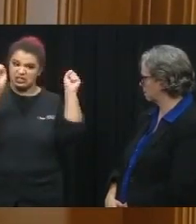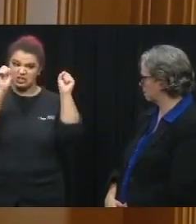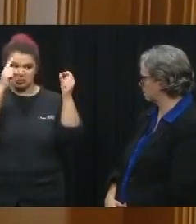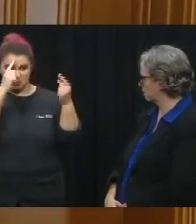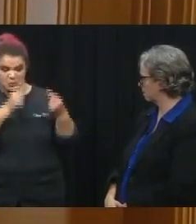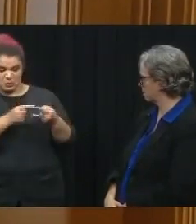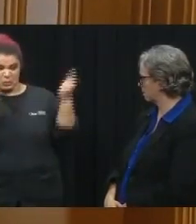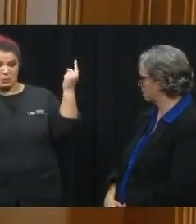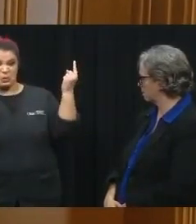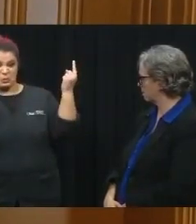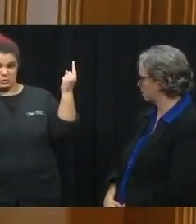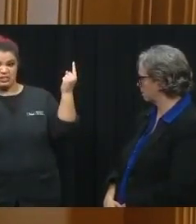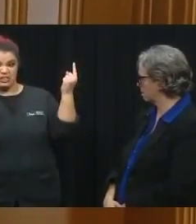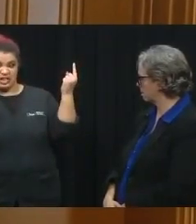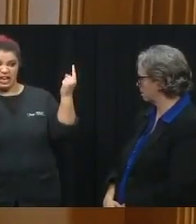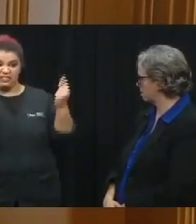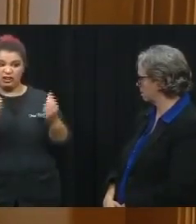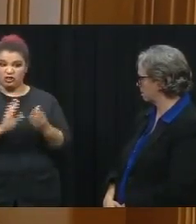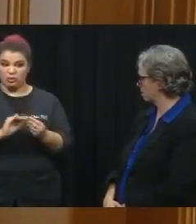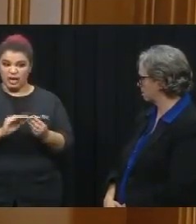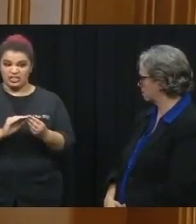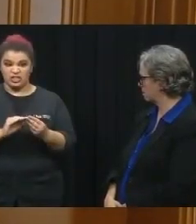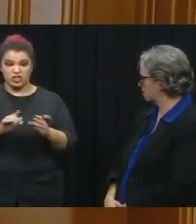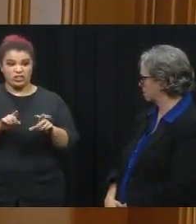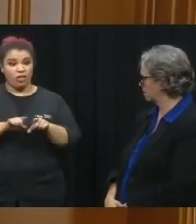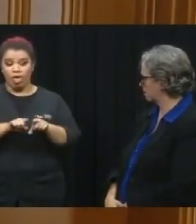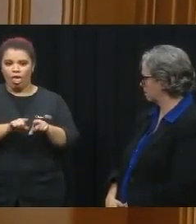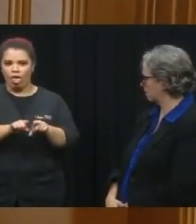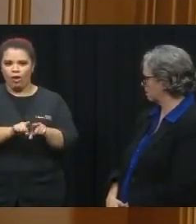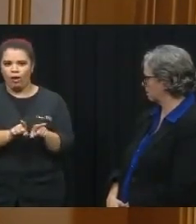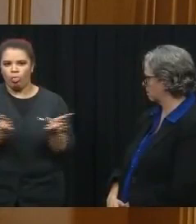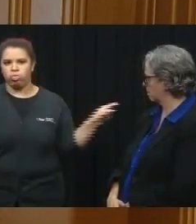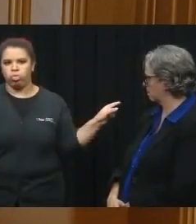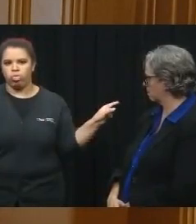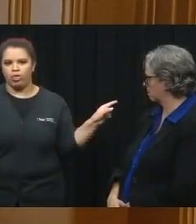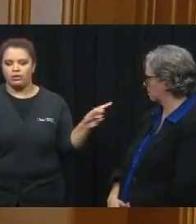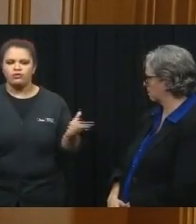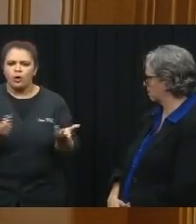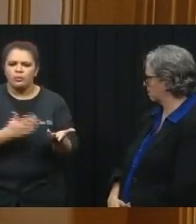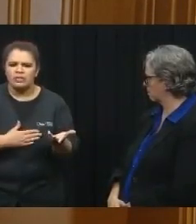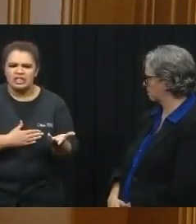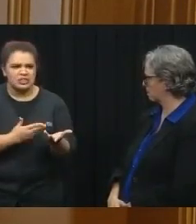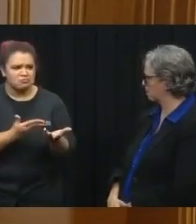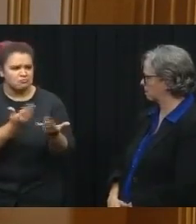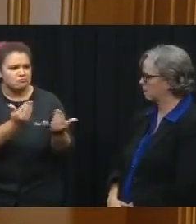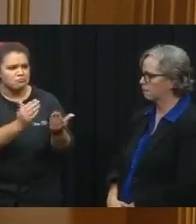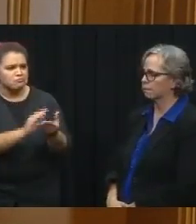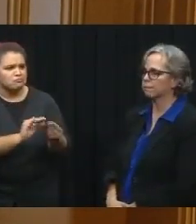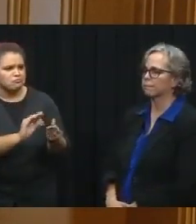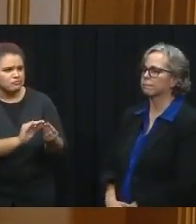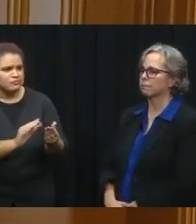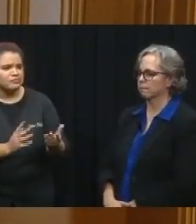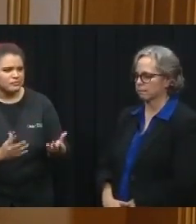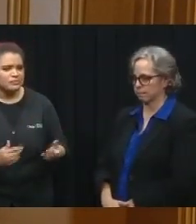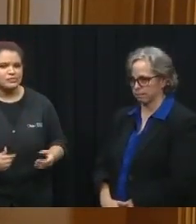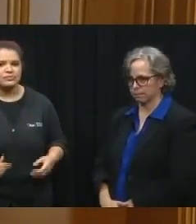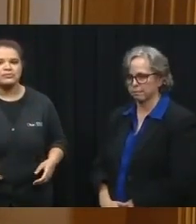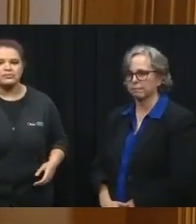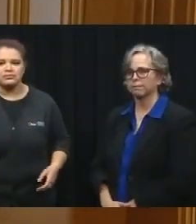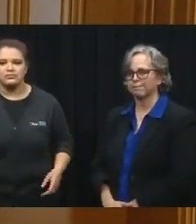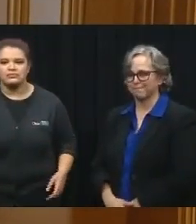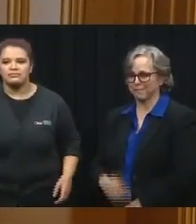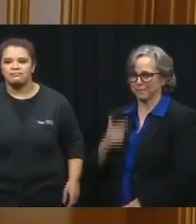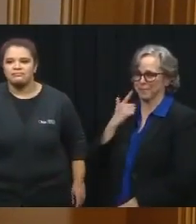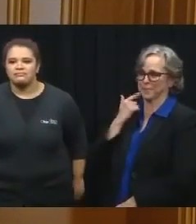these are diametrically opposed messages. Could you address that, please? Sure. Maybe the lesson for me is not to